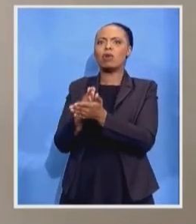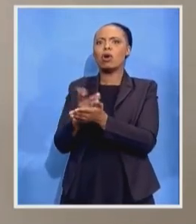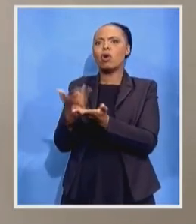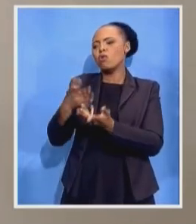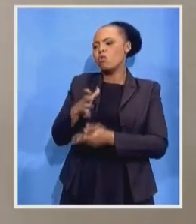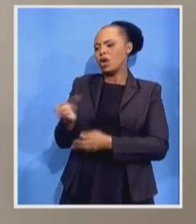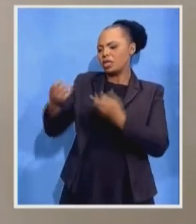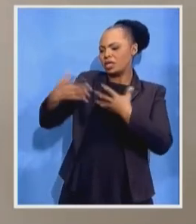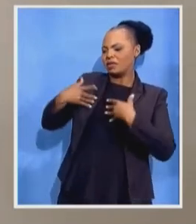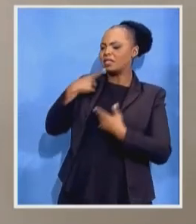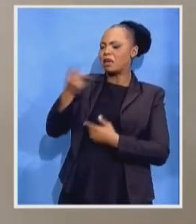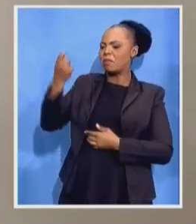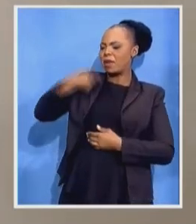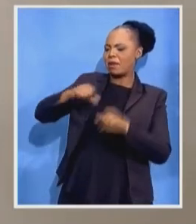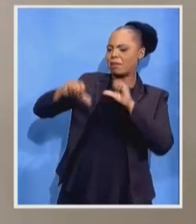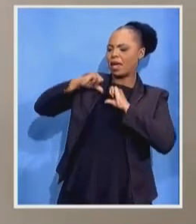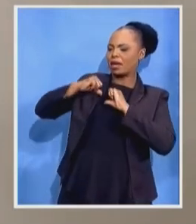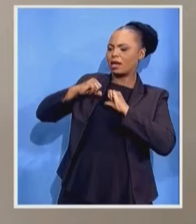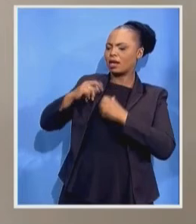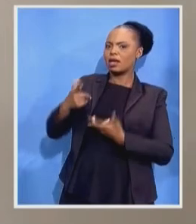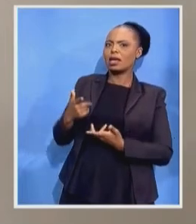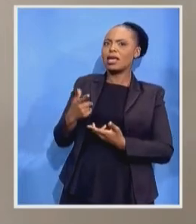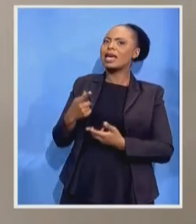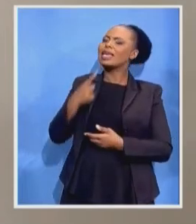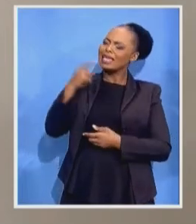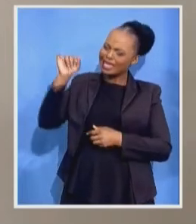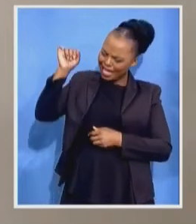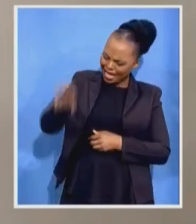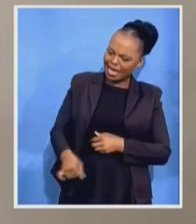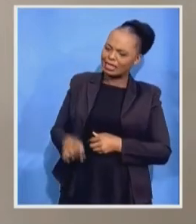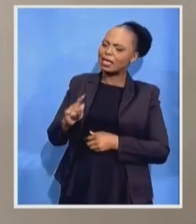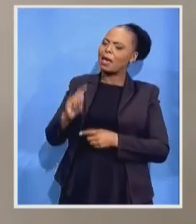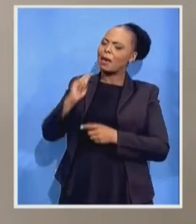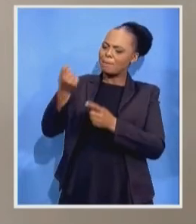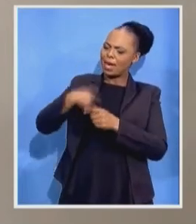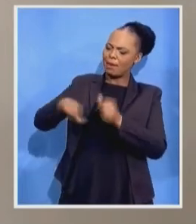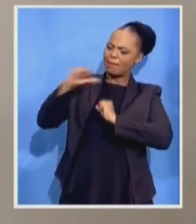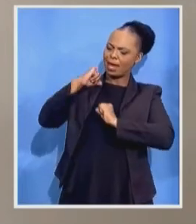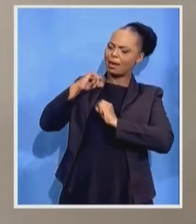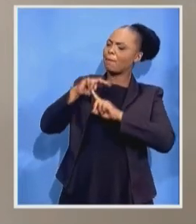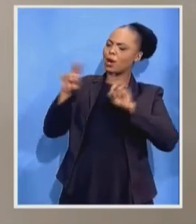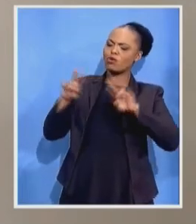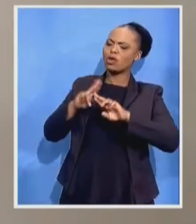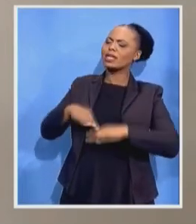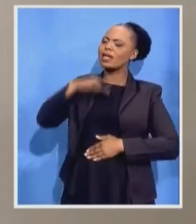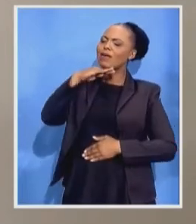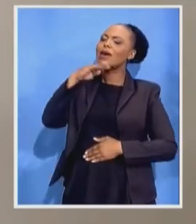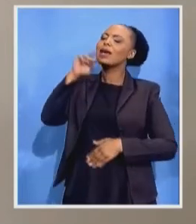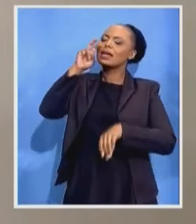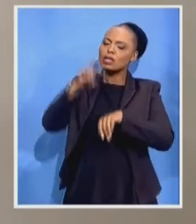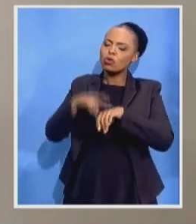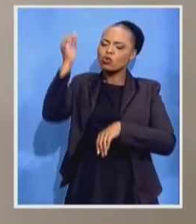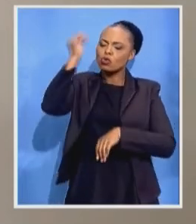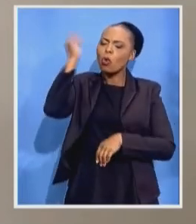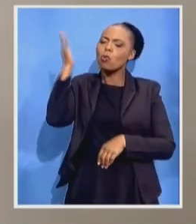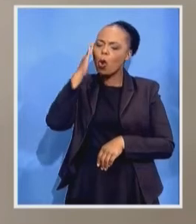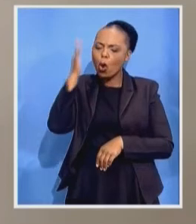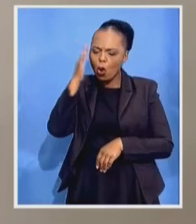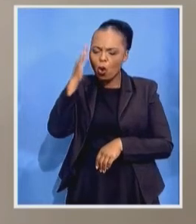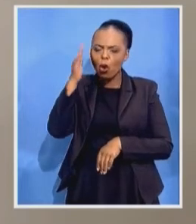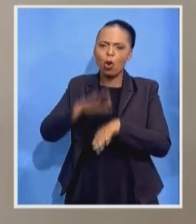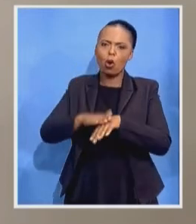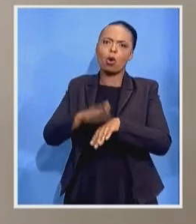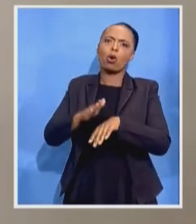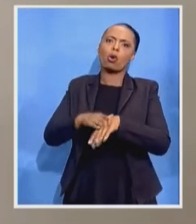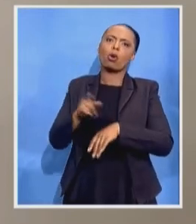must pay back, but that is not enough. We need to know more, and the culprits must be dealt with. We cannot, as a country, be